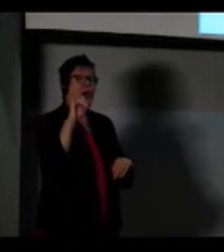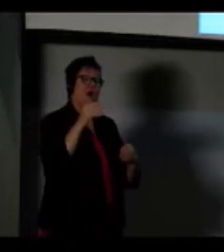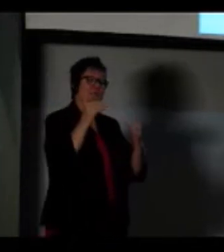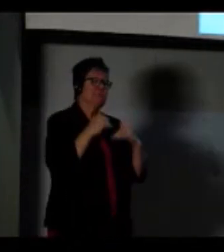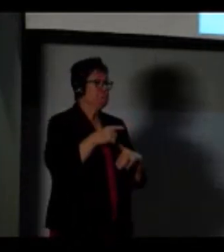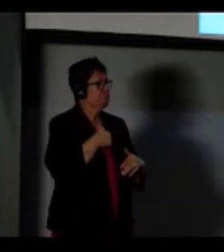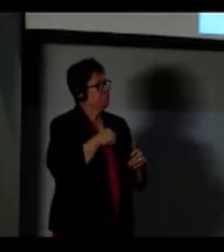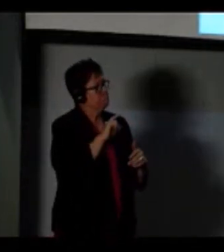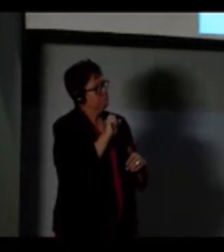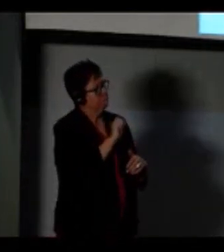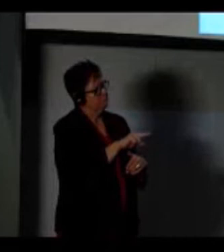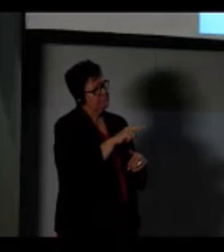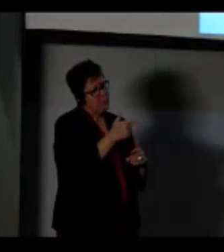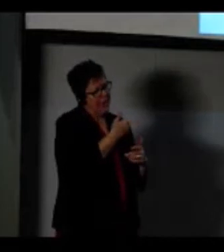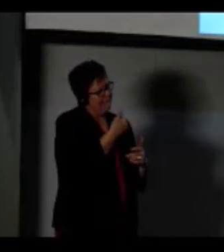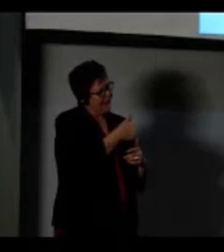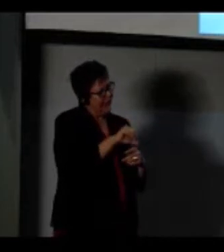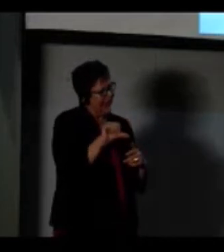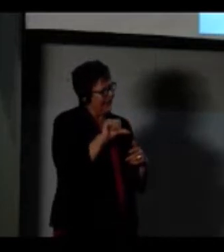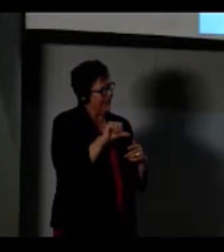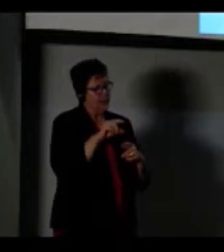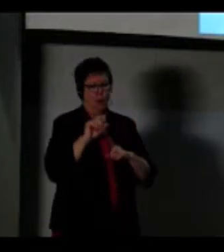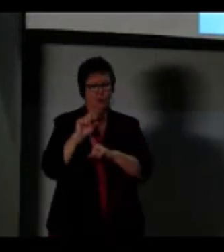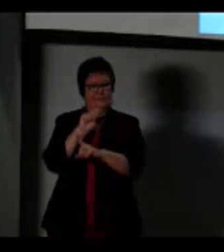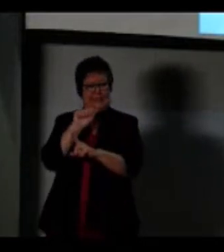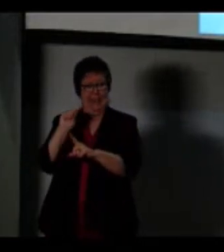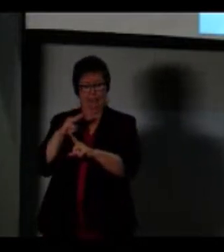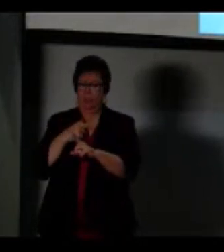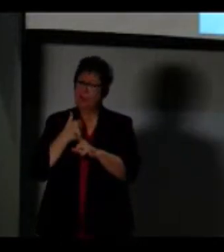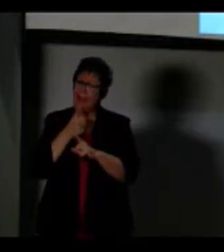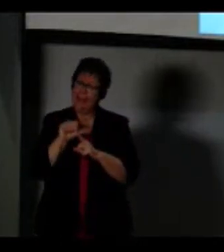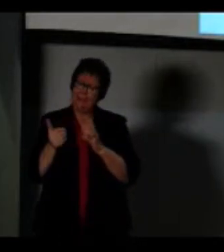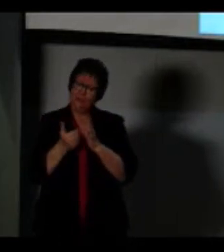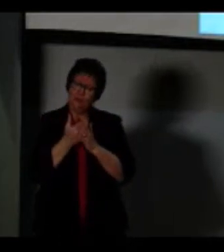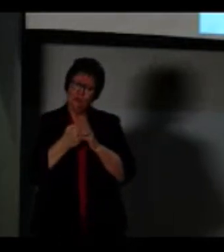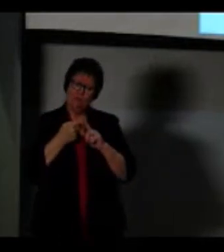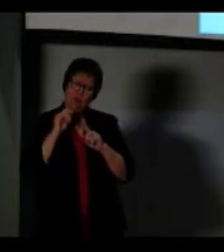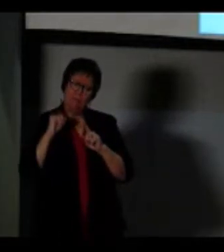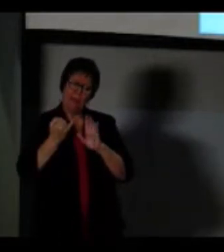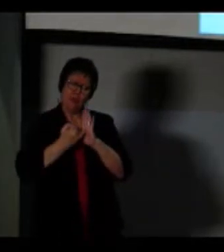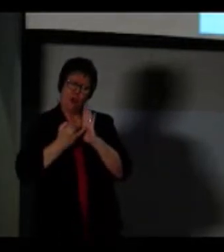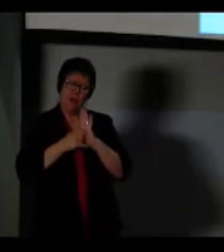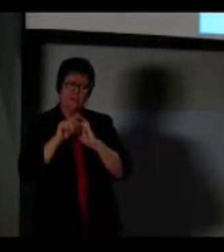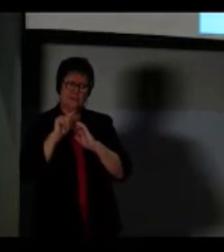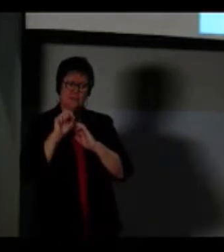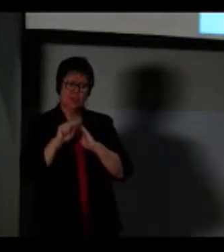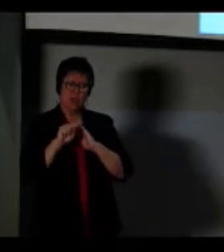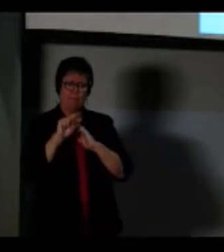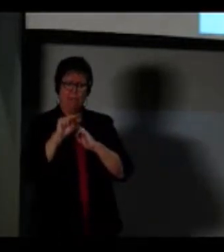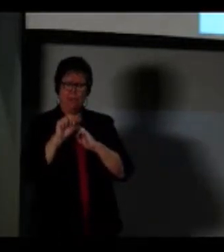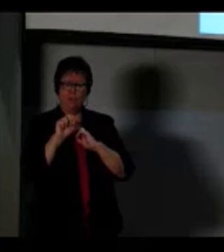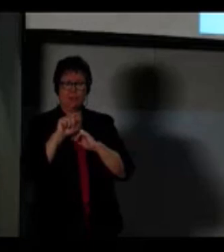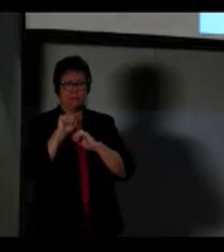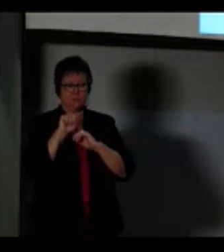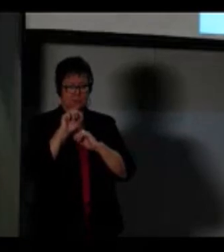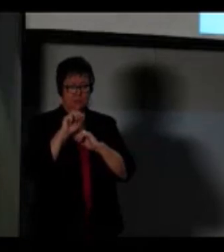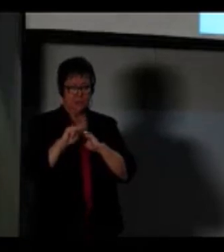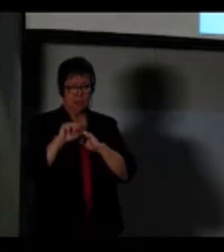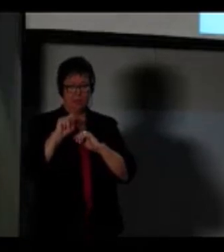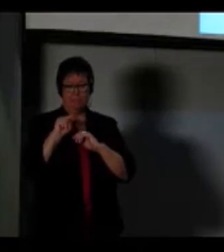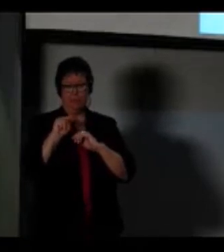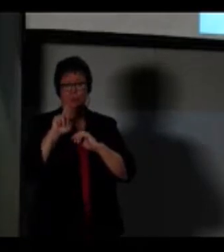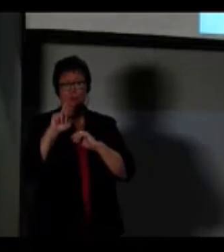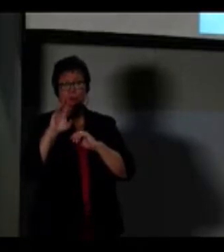acquisition by the artist Tom Mutek, showing wildlife from northern Minnesota, leads you to the